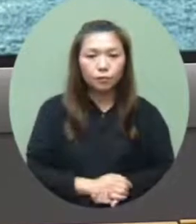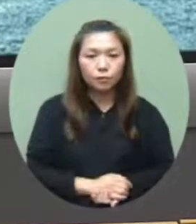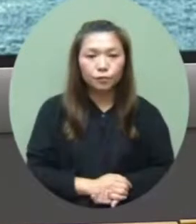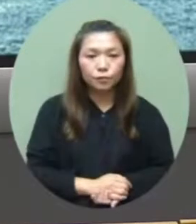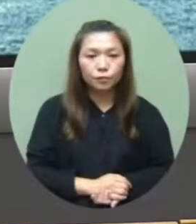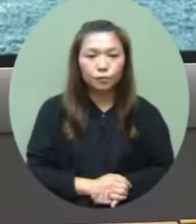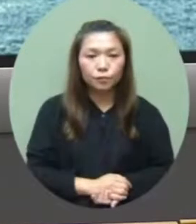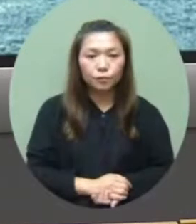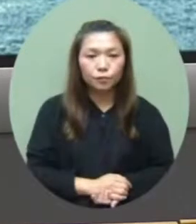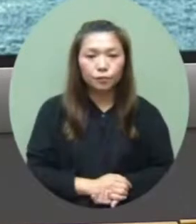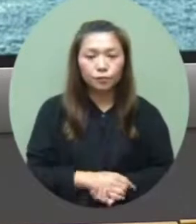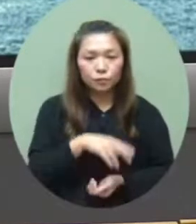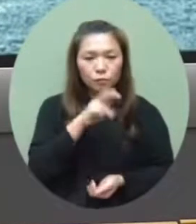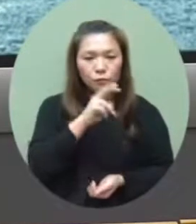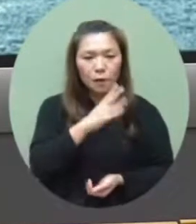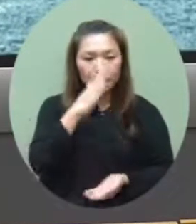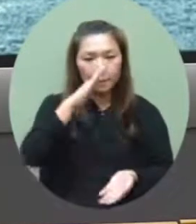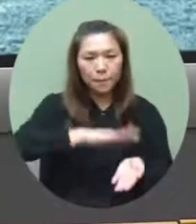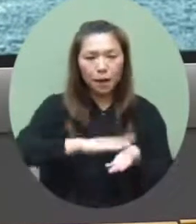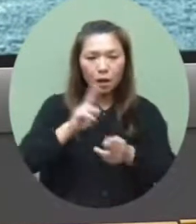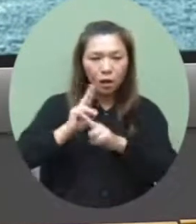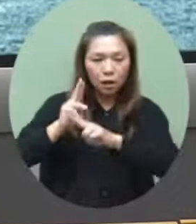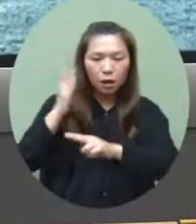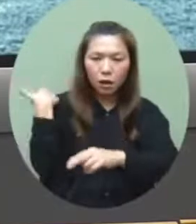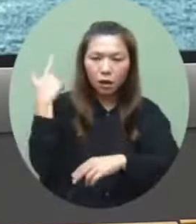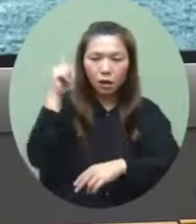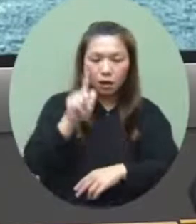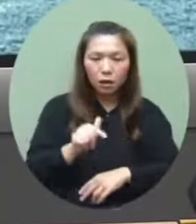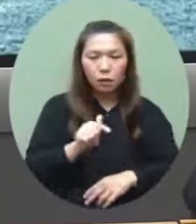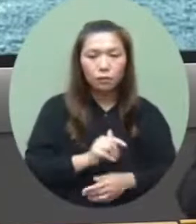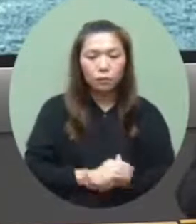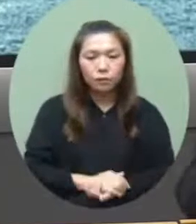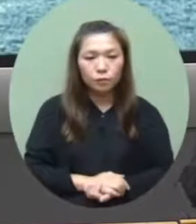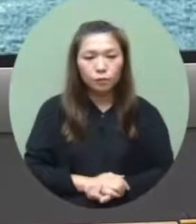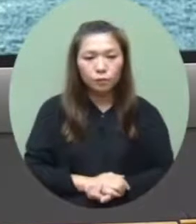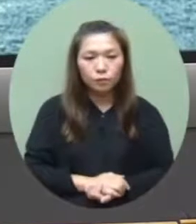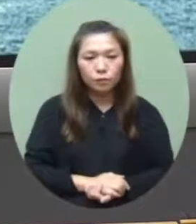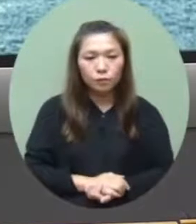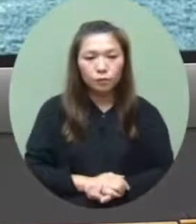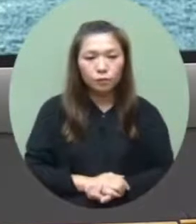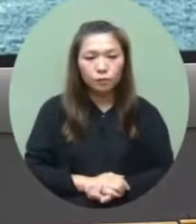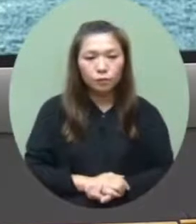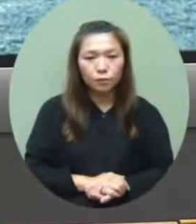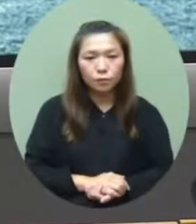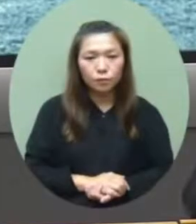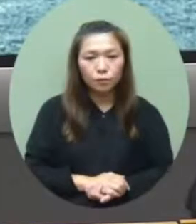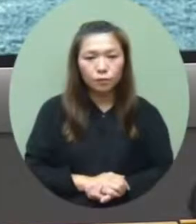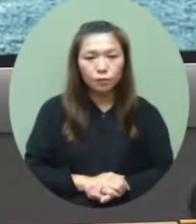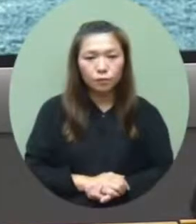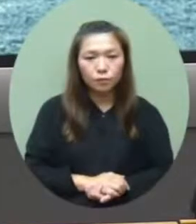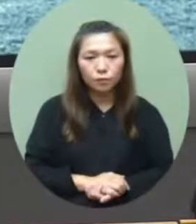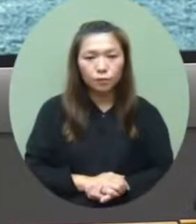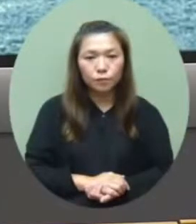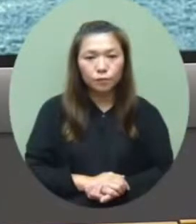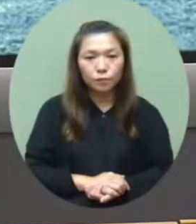female patient, 89-year-old, and according to her medical history,